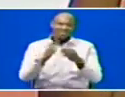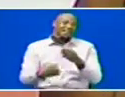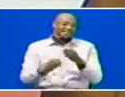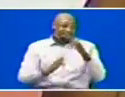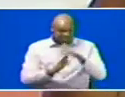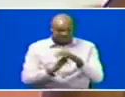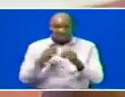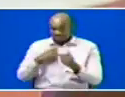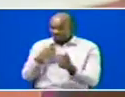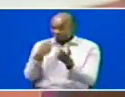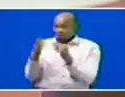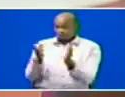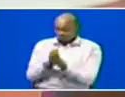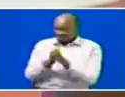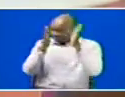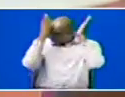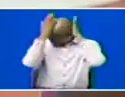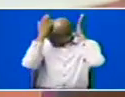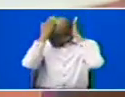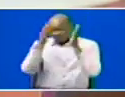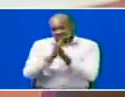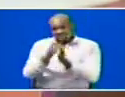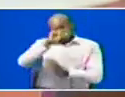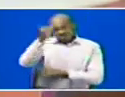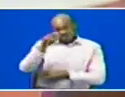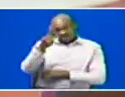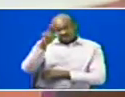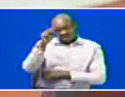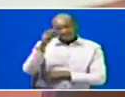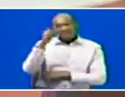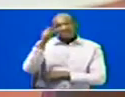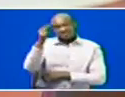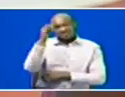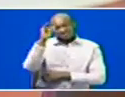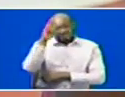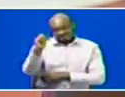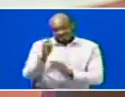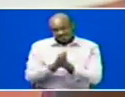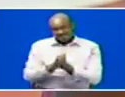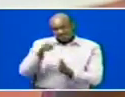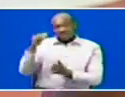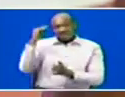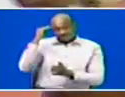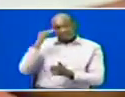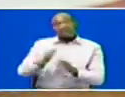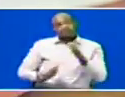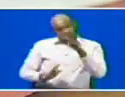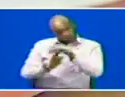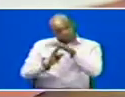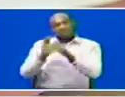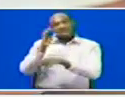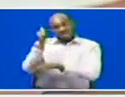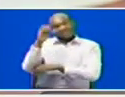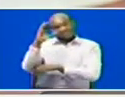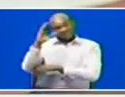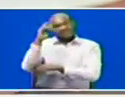where I am speaking with the Right Reverend Justin Welby, the Archbishop of Canterbury and the head of the Global